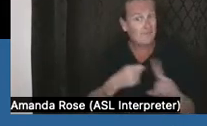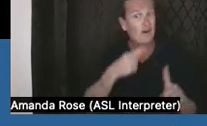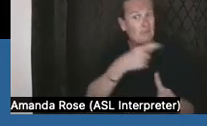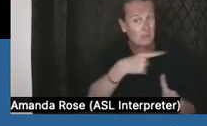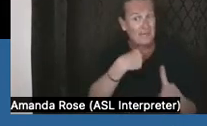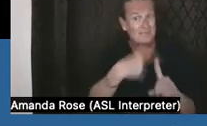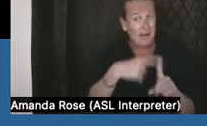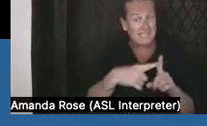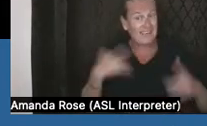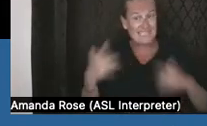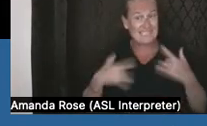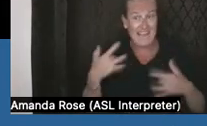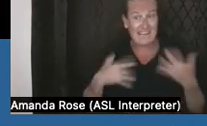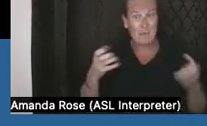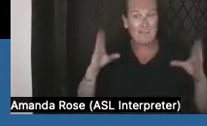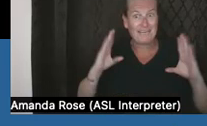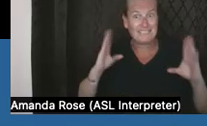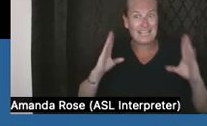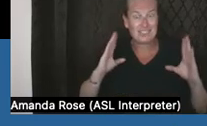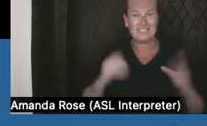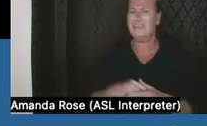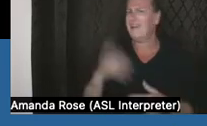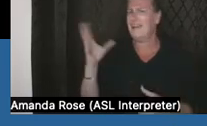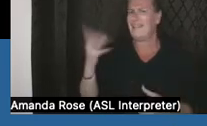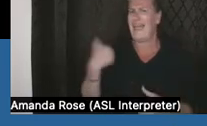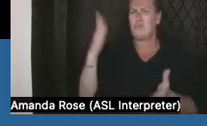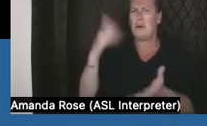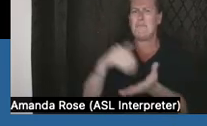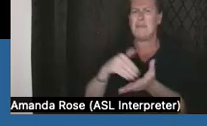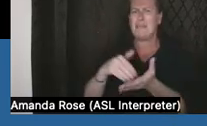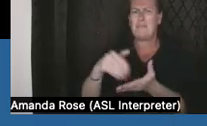keep getting that attention from you. They probably have a million points already.